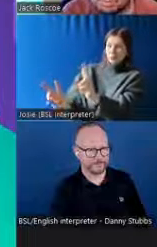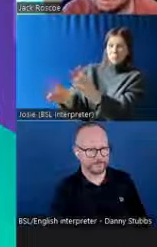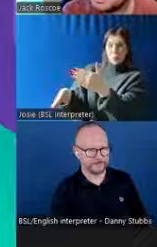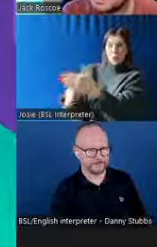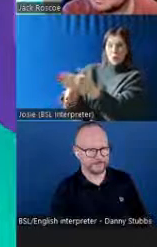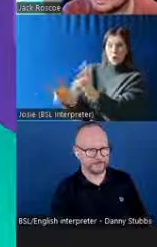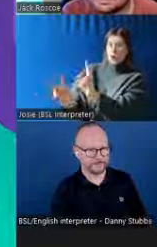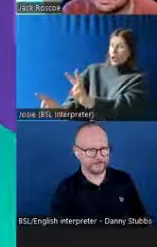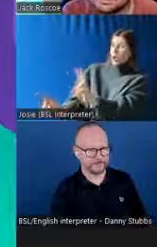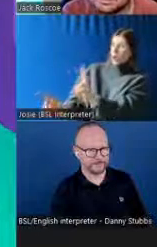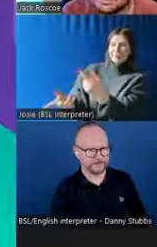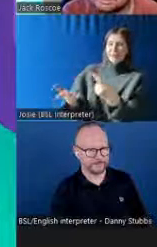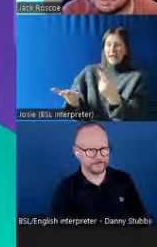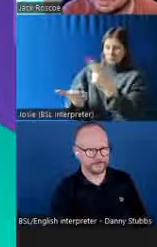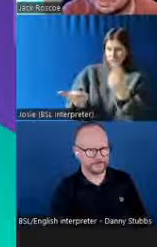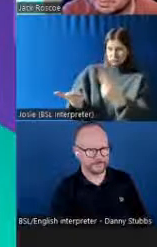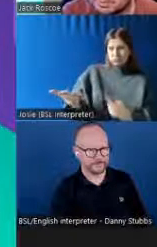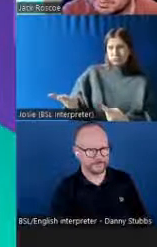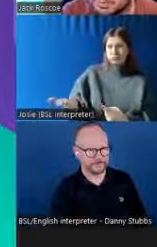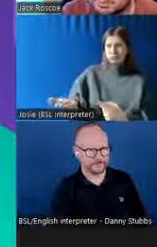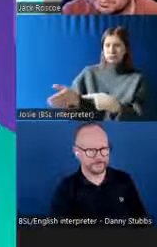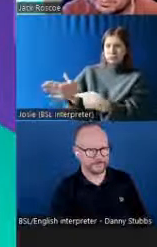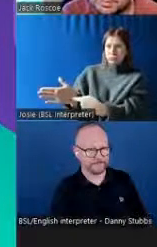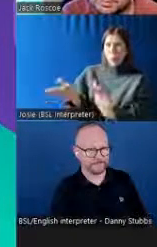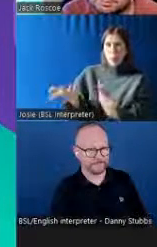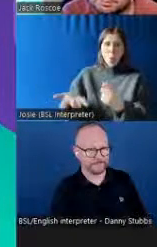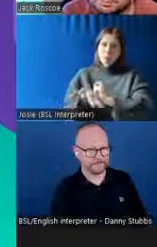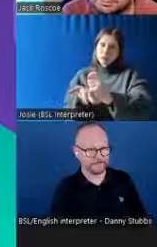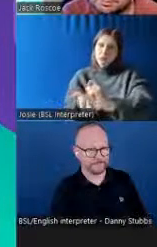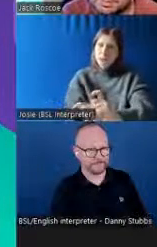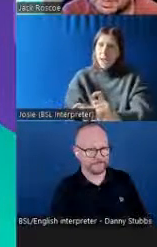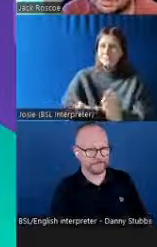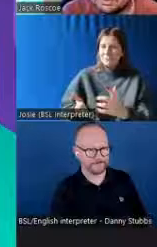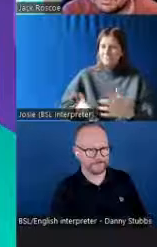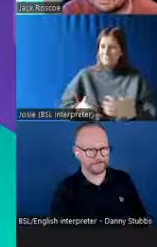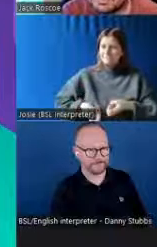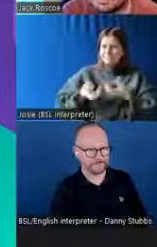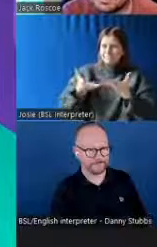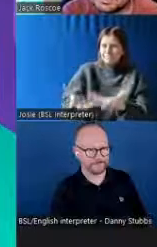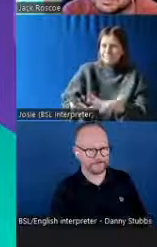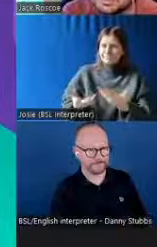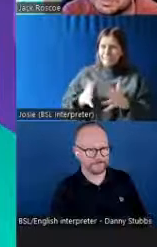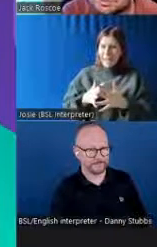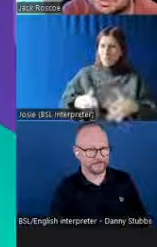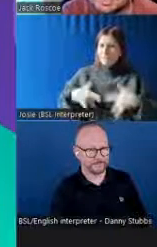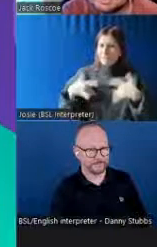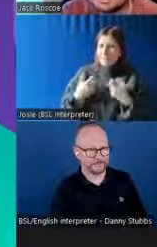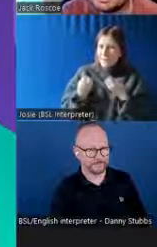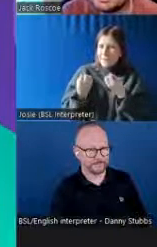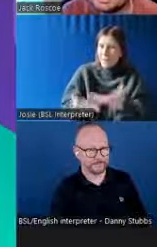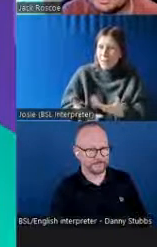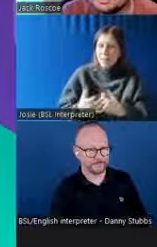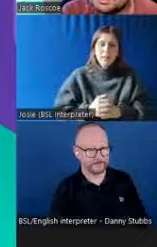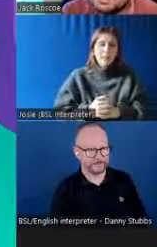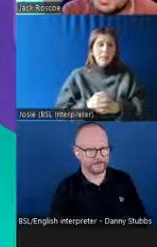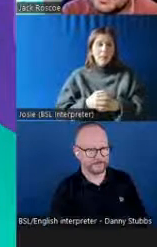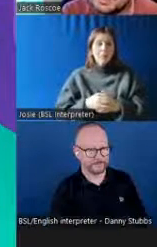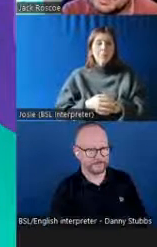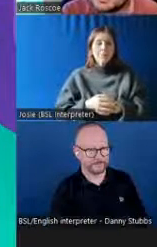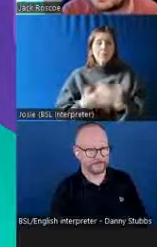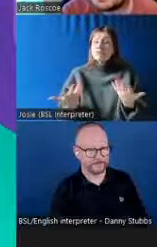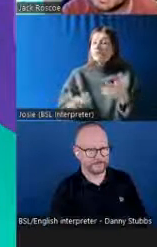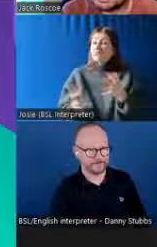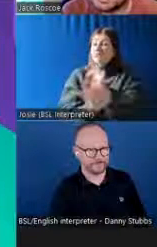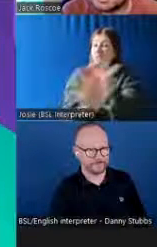that, what would the picture show? What would the lyrics be about? Or maybe you ask people to design the perfect show or